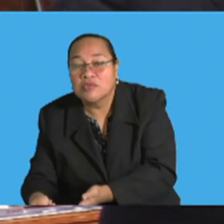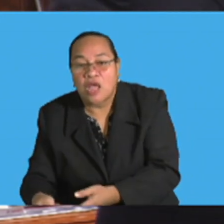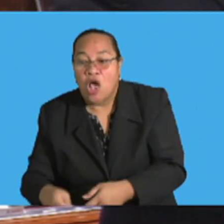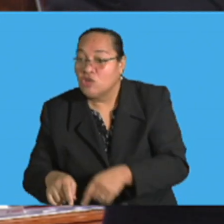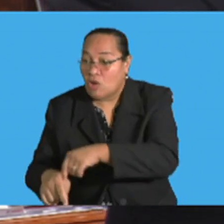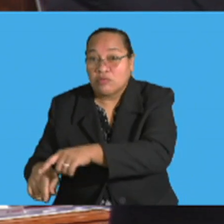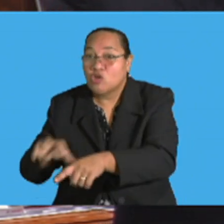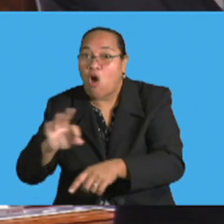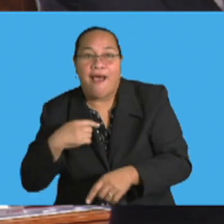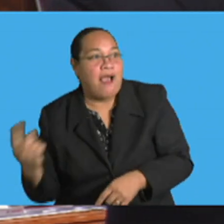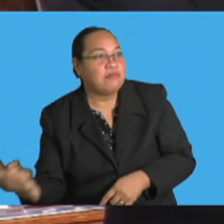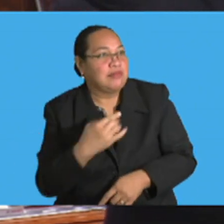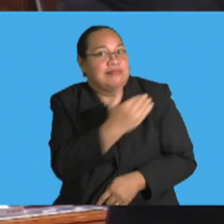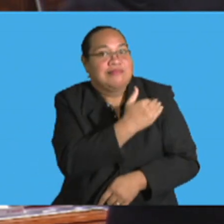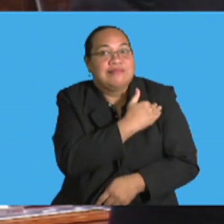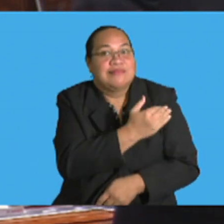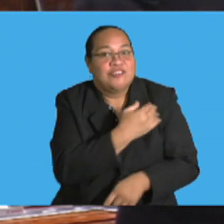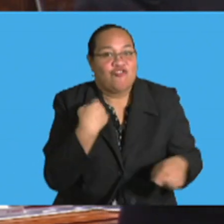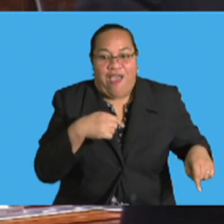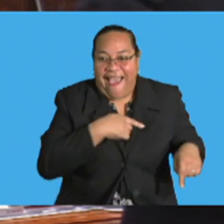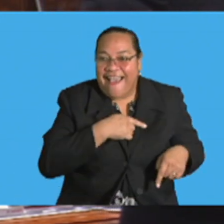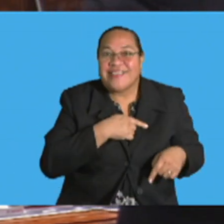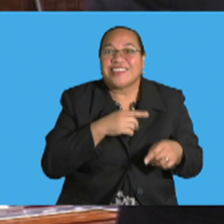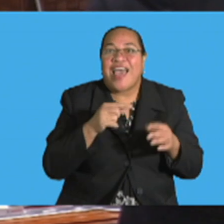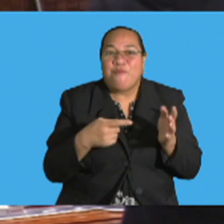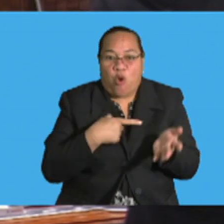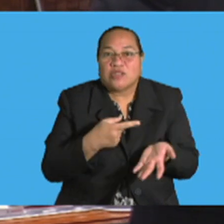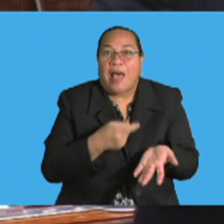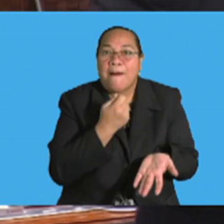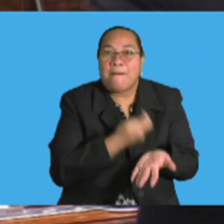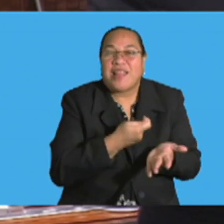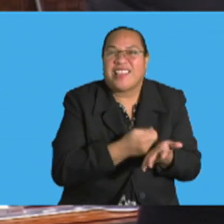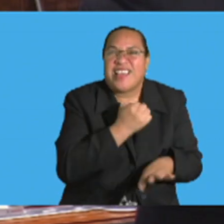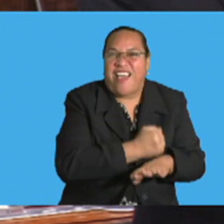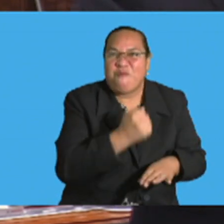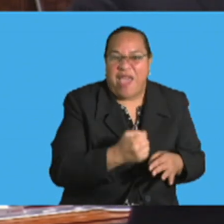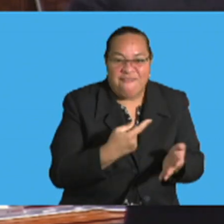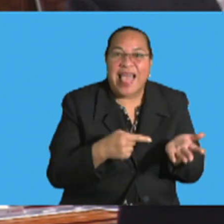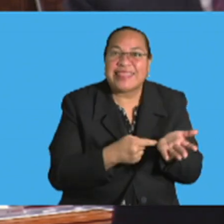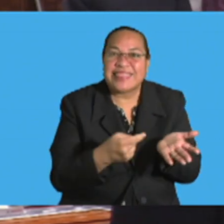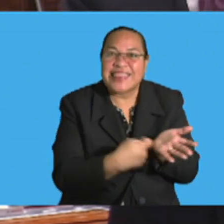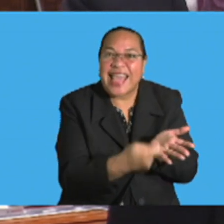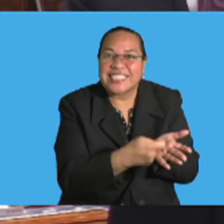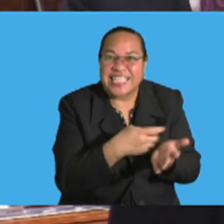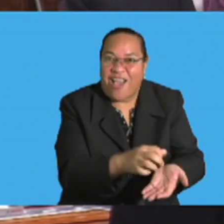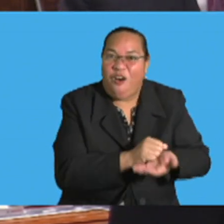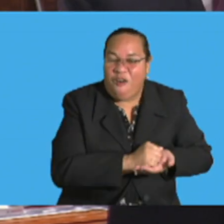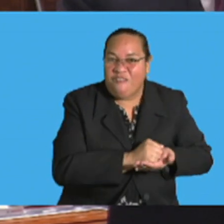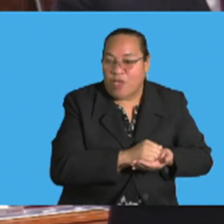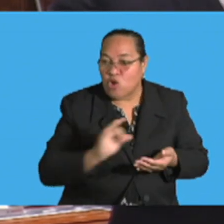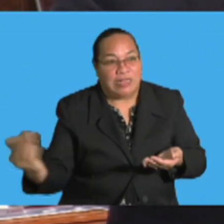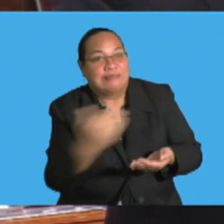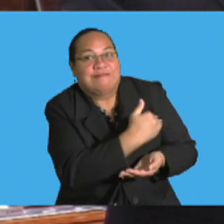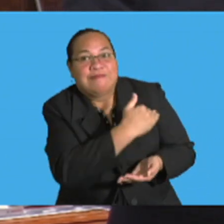government guarantee, putting pressure on taxpayers. That's how you run a modern-day government and modern-day company. They don't